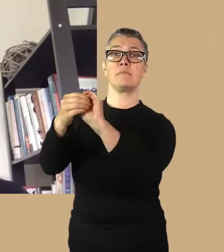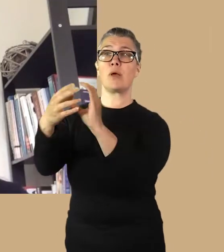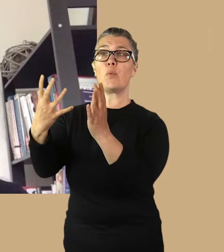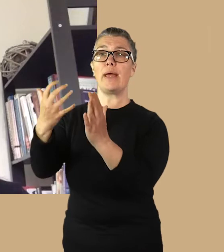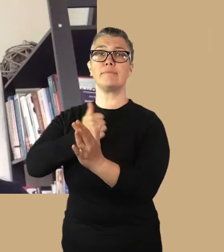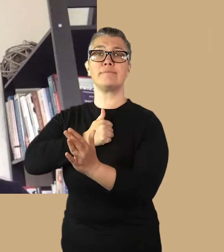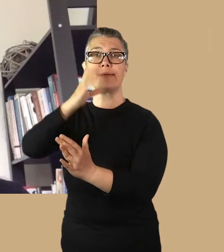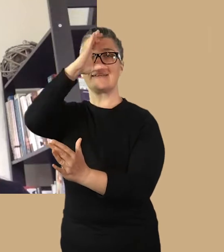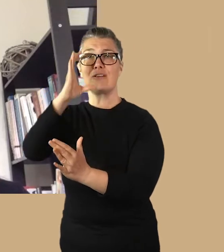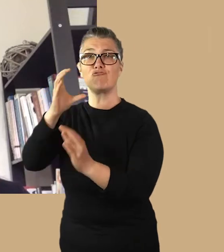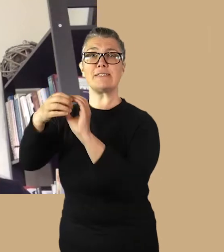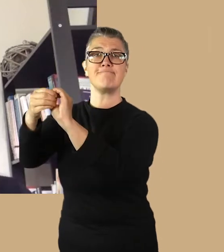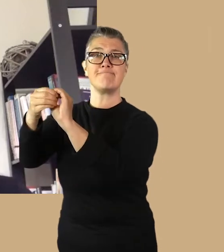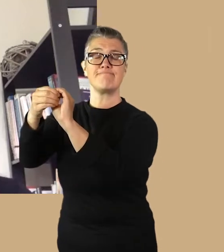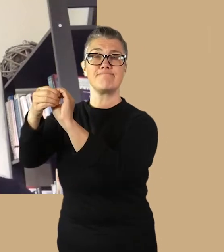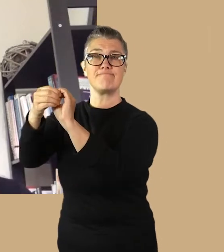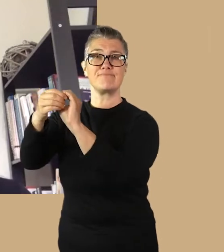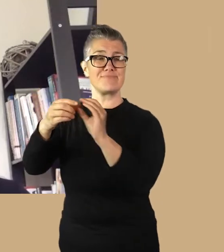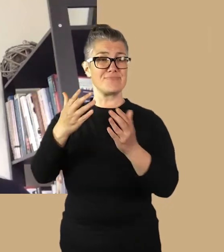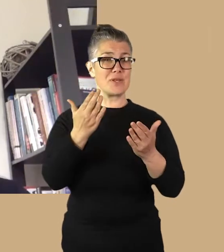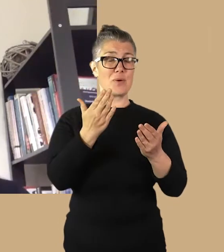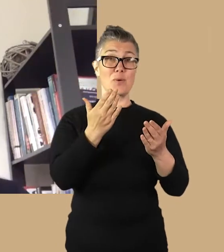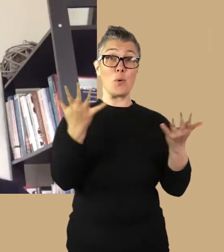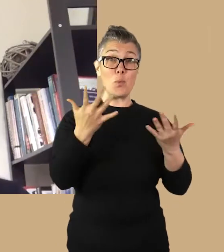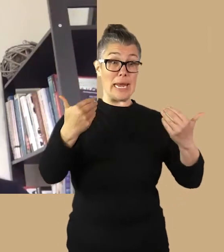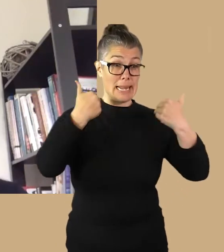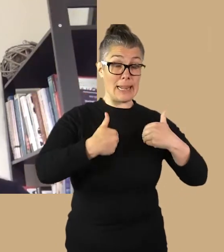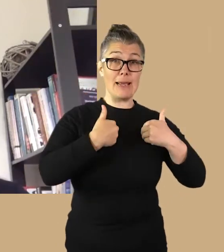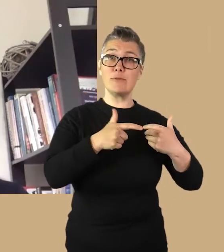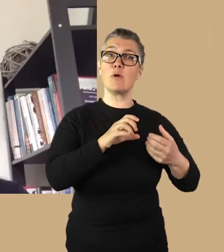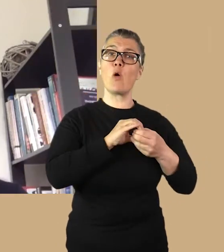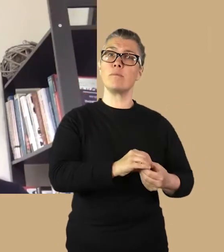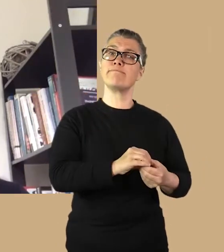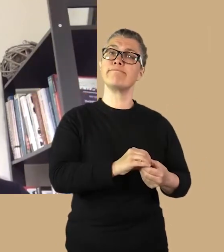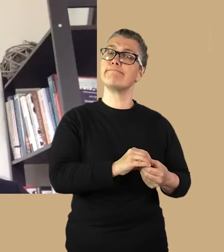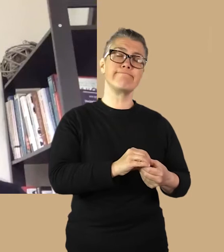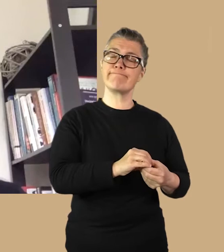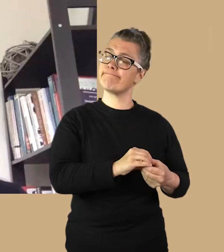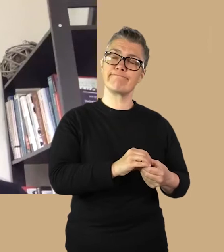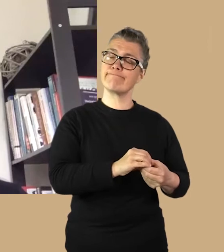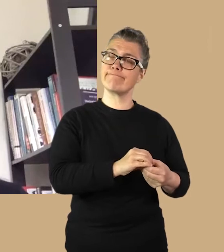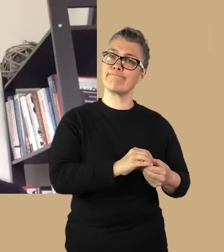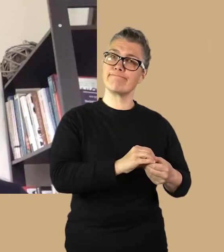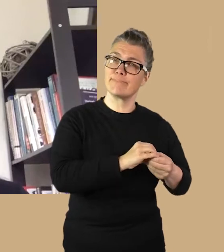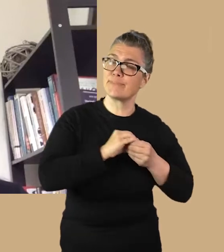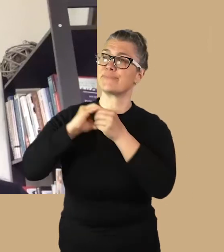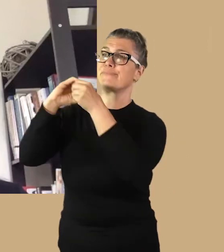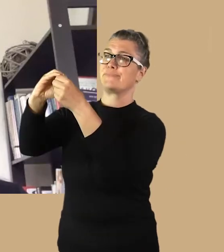our country. So they never really own the place they are living, the country for